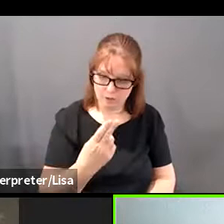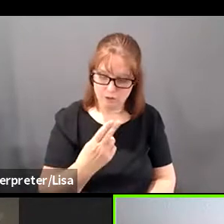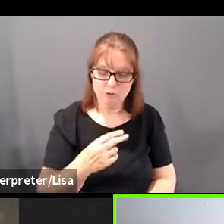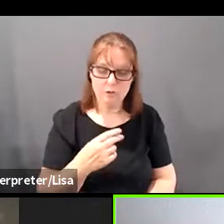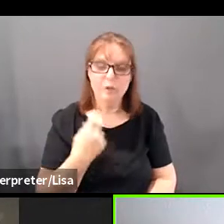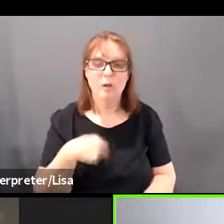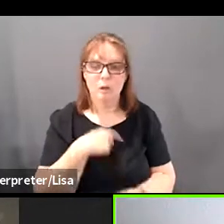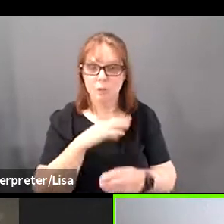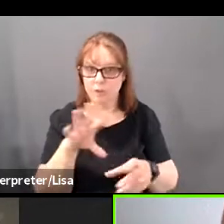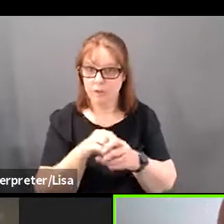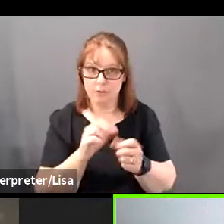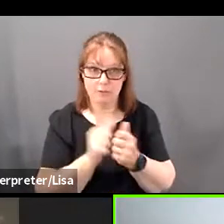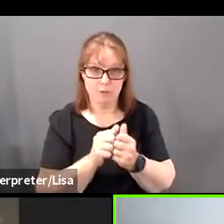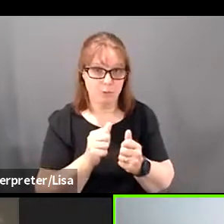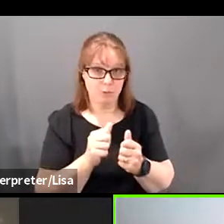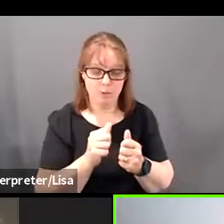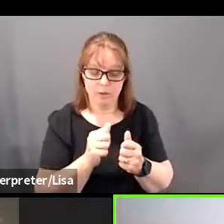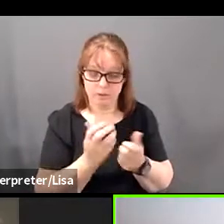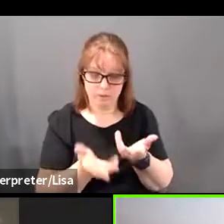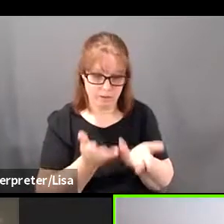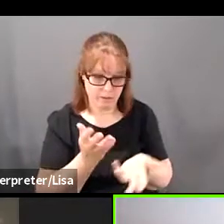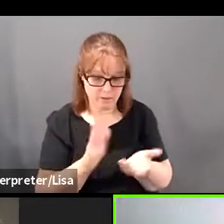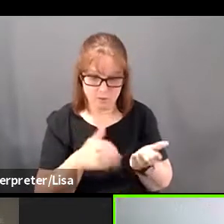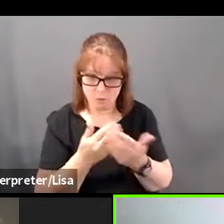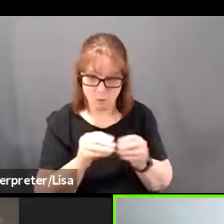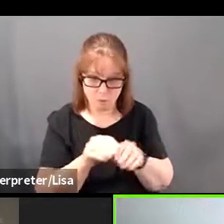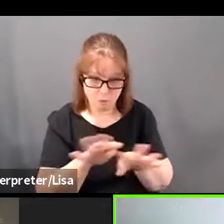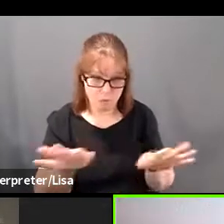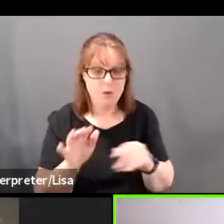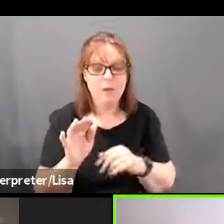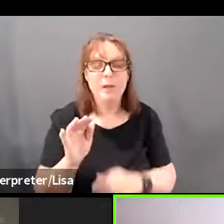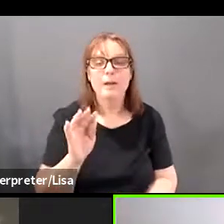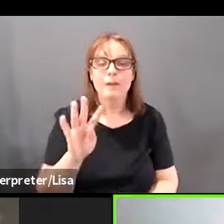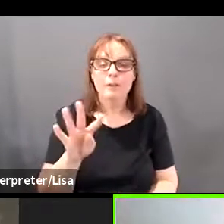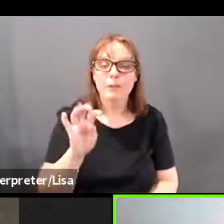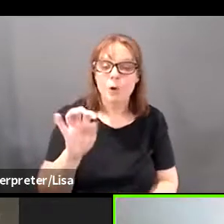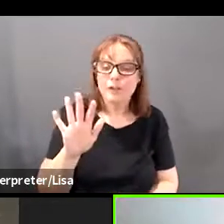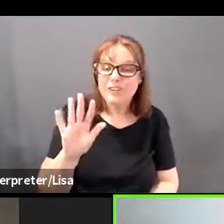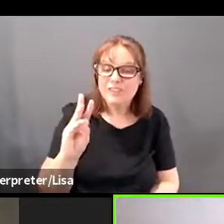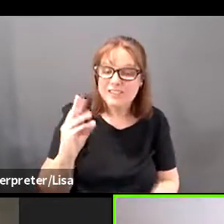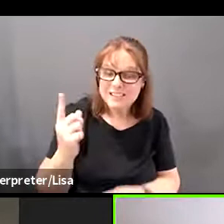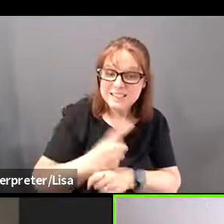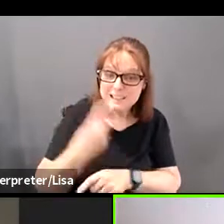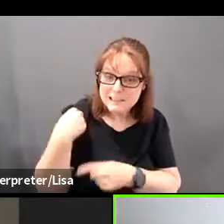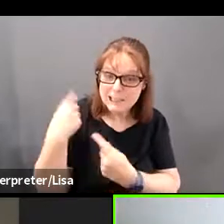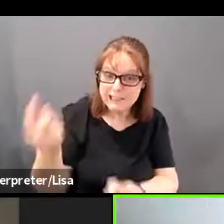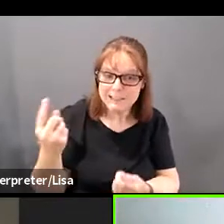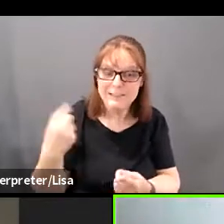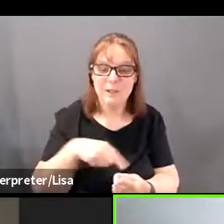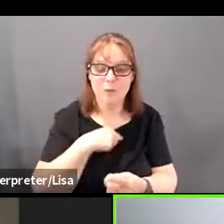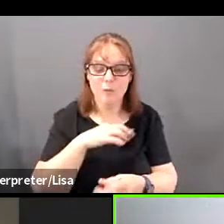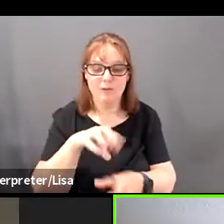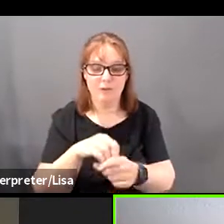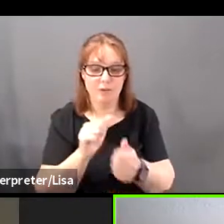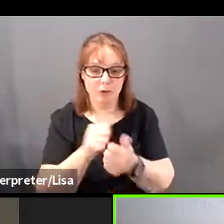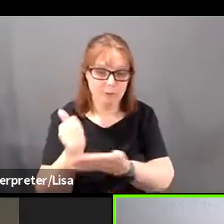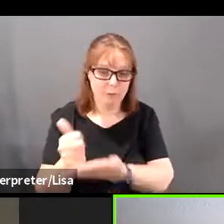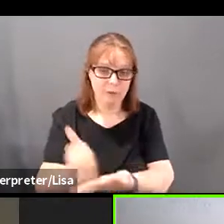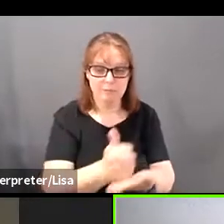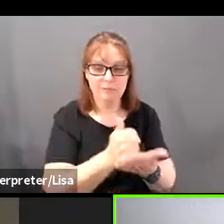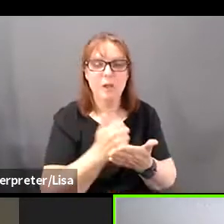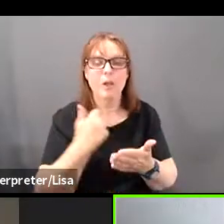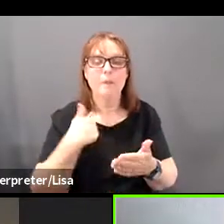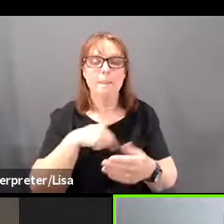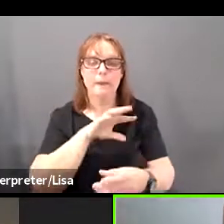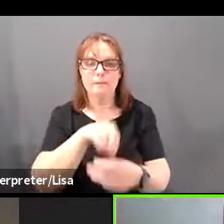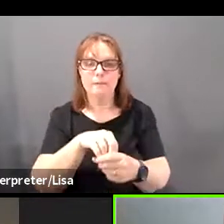fact, today is day 456 of our response, going back to last March. And we've been involved in many